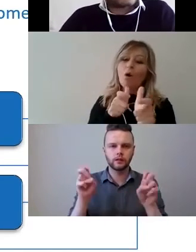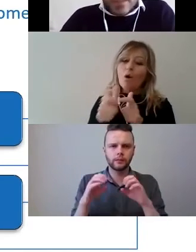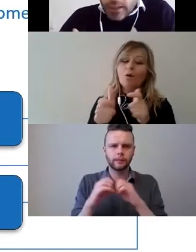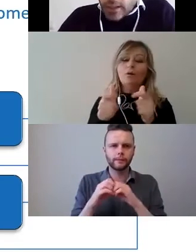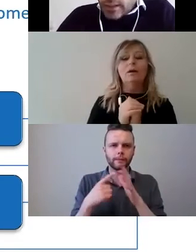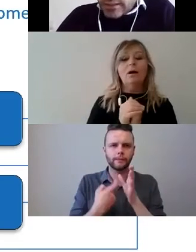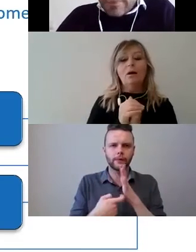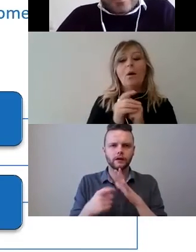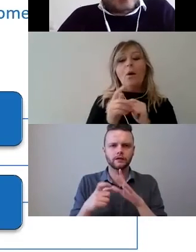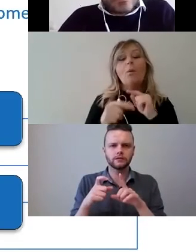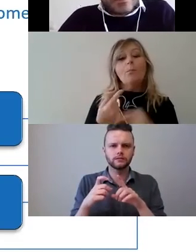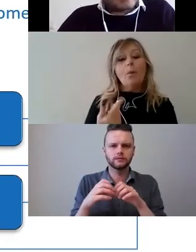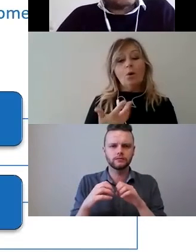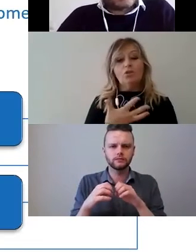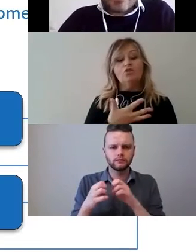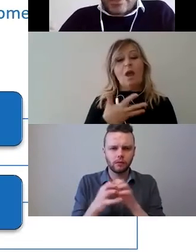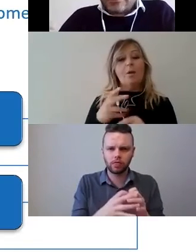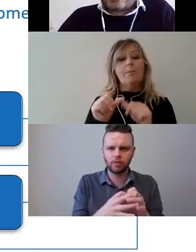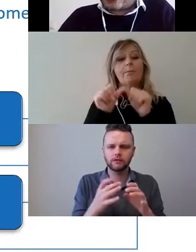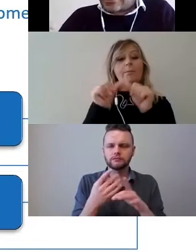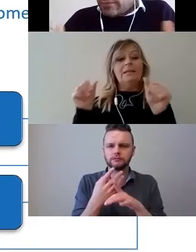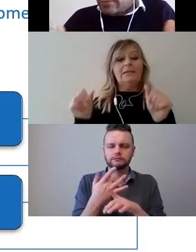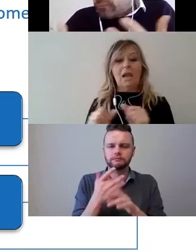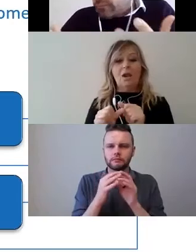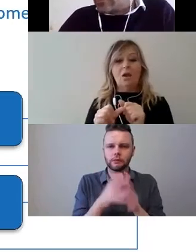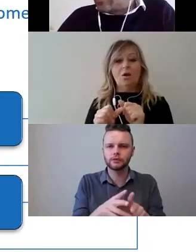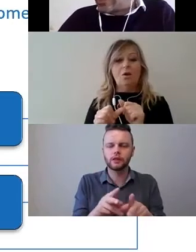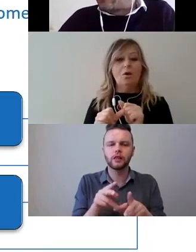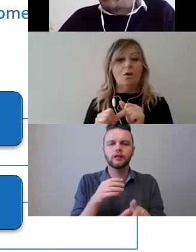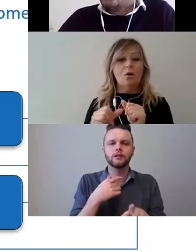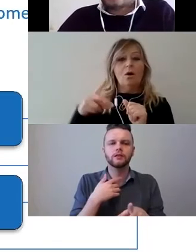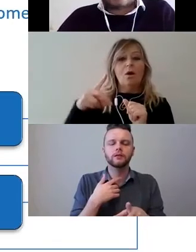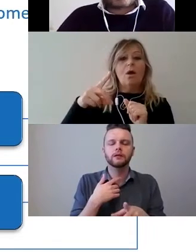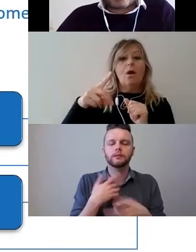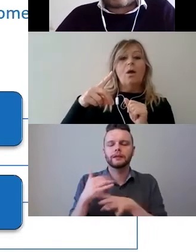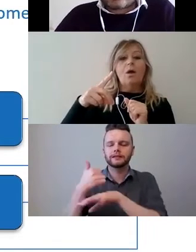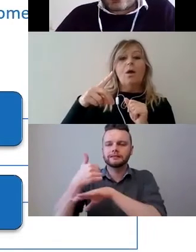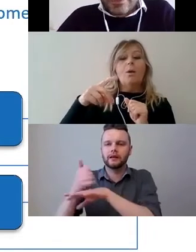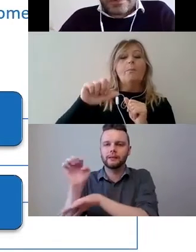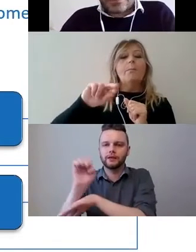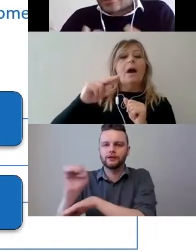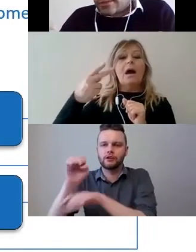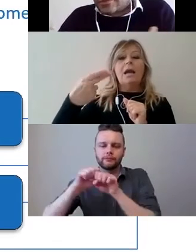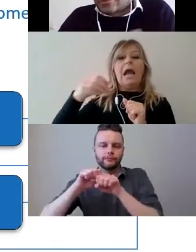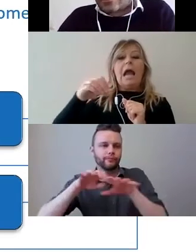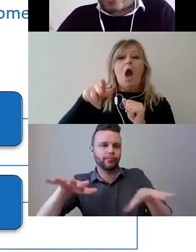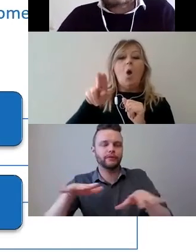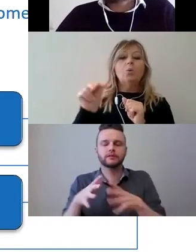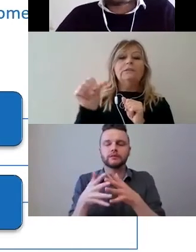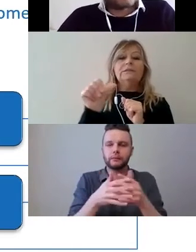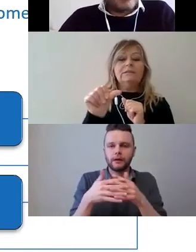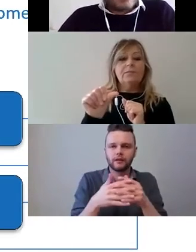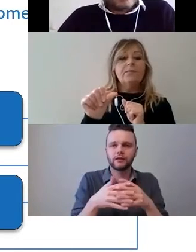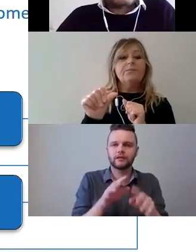that it's developed in the Scandinavian countries and spread around Europe and also the United States. The